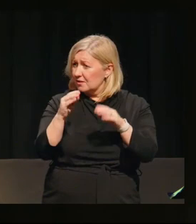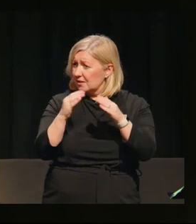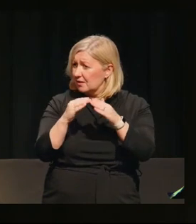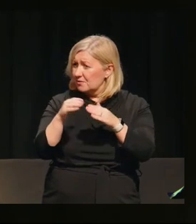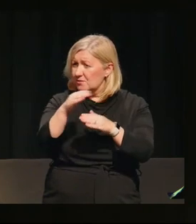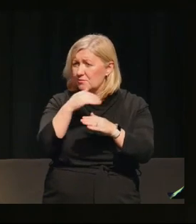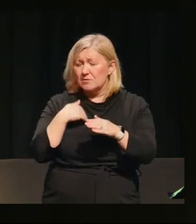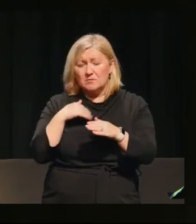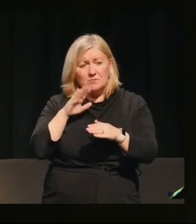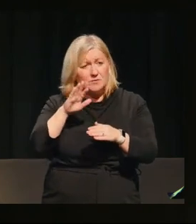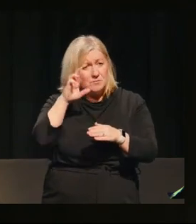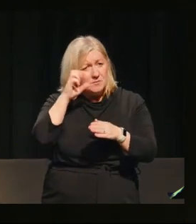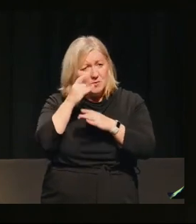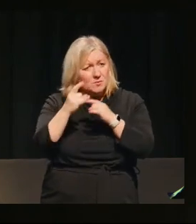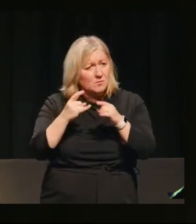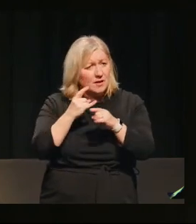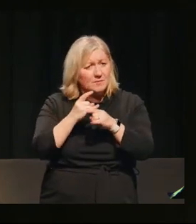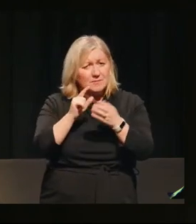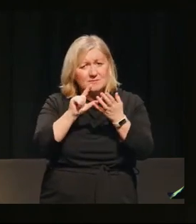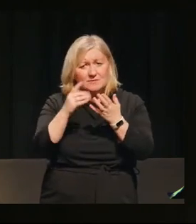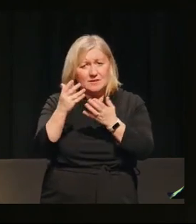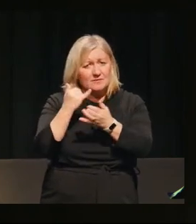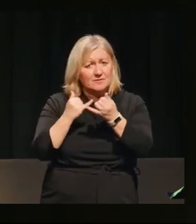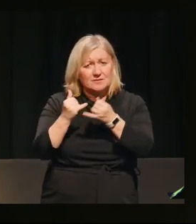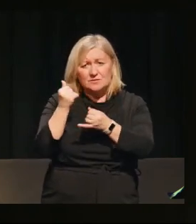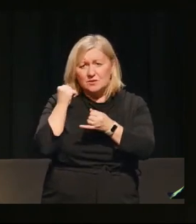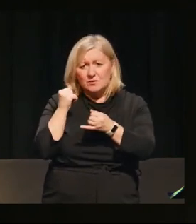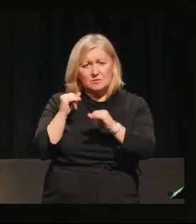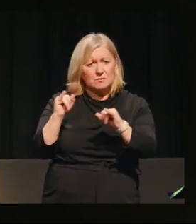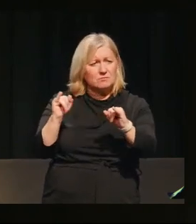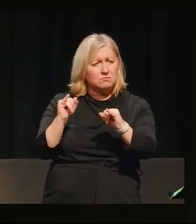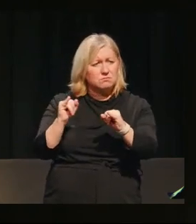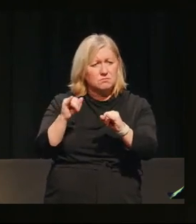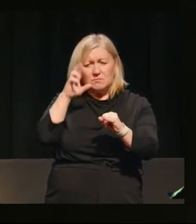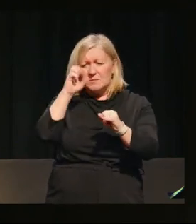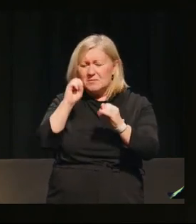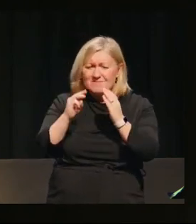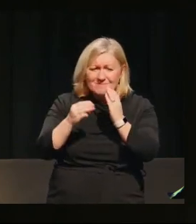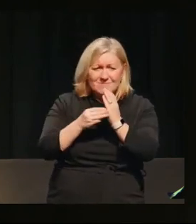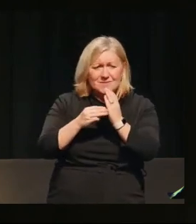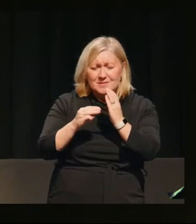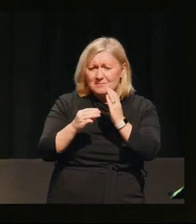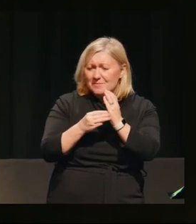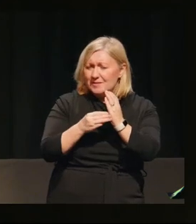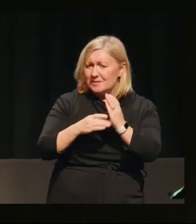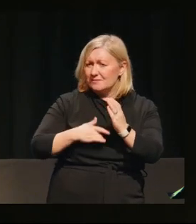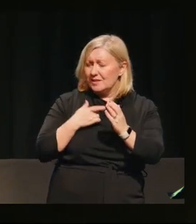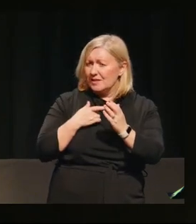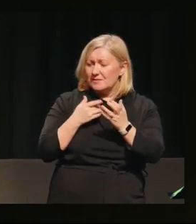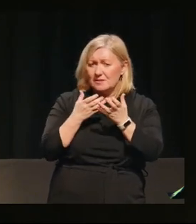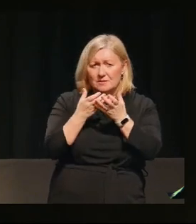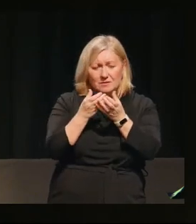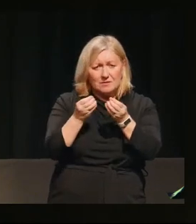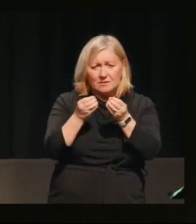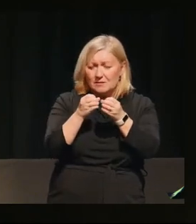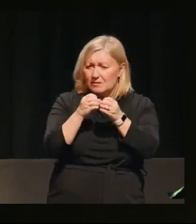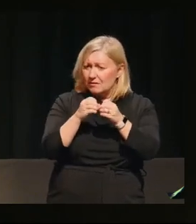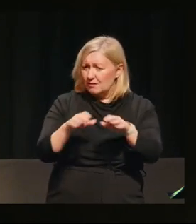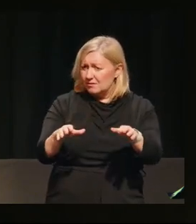ago. We remember the millions of lives that were lost, those lives lost to prejudice and